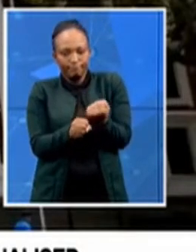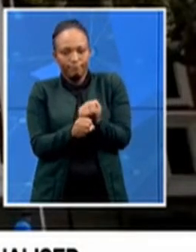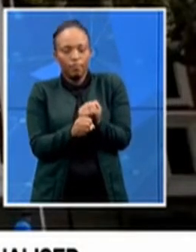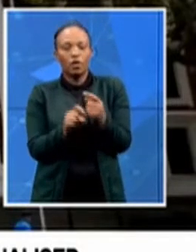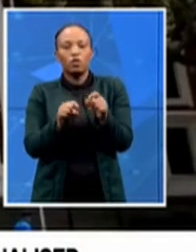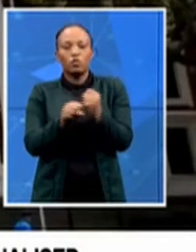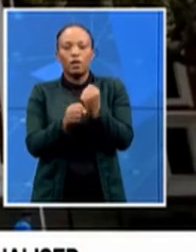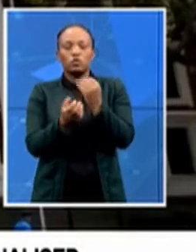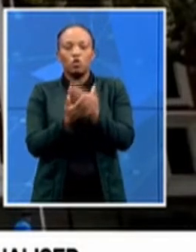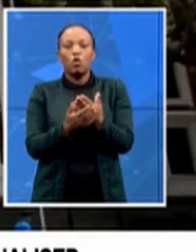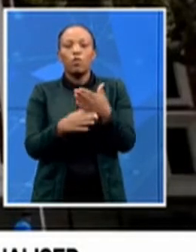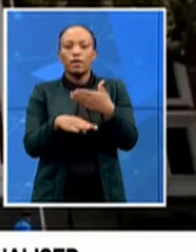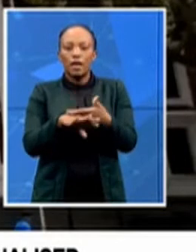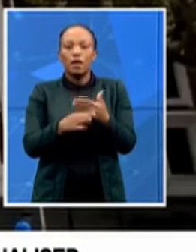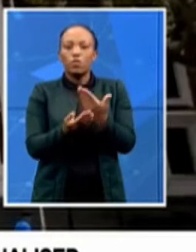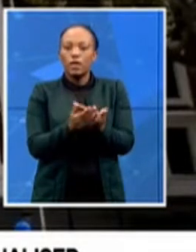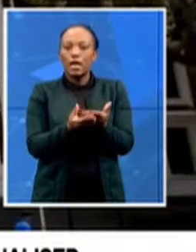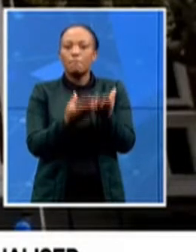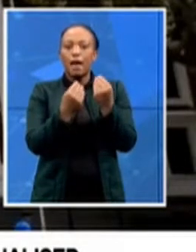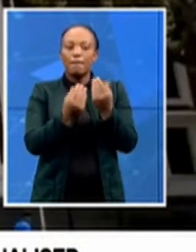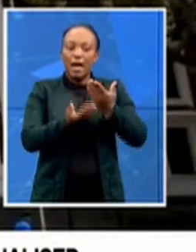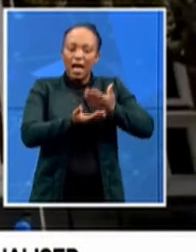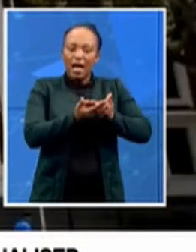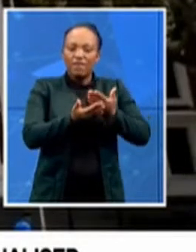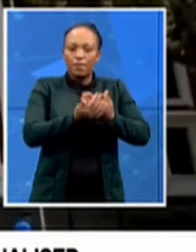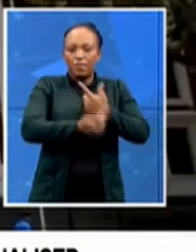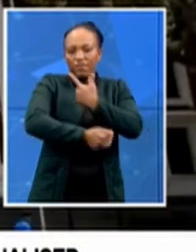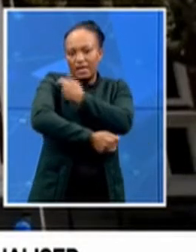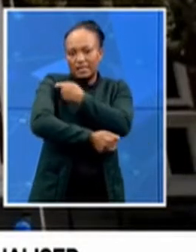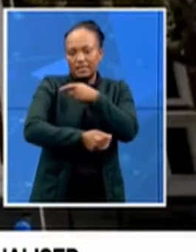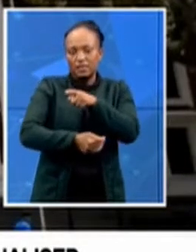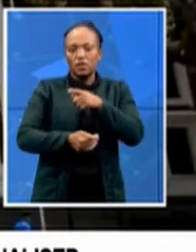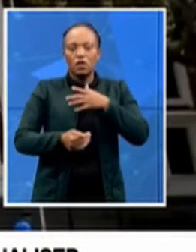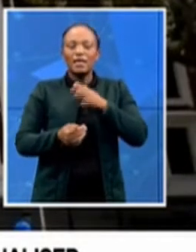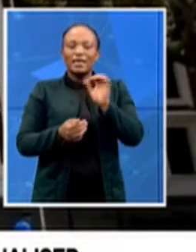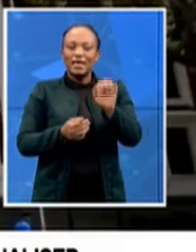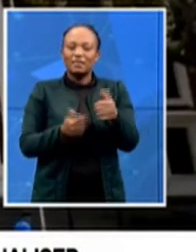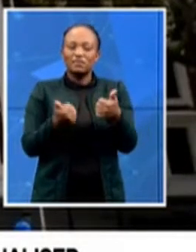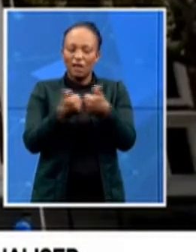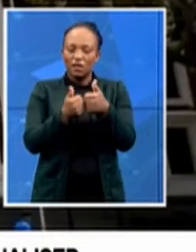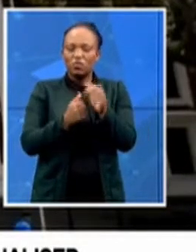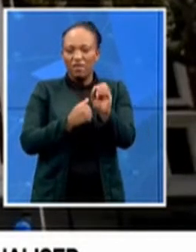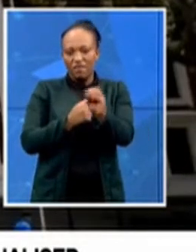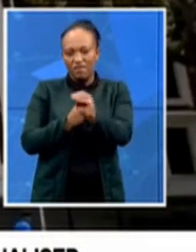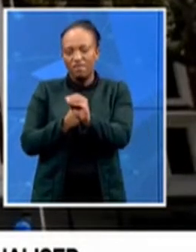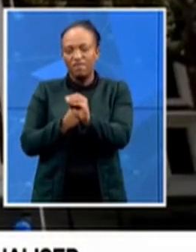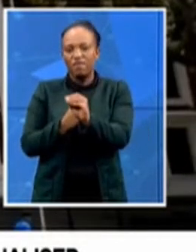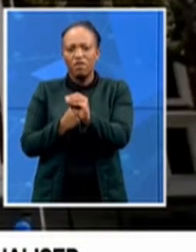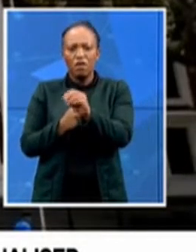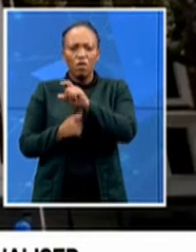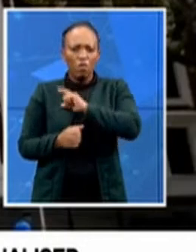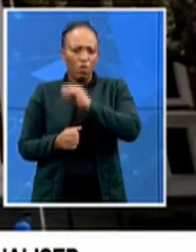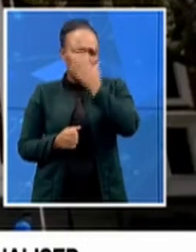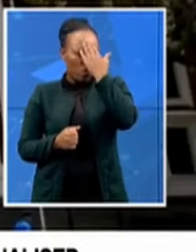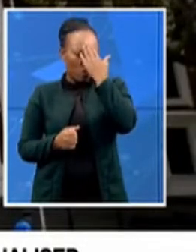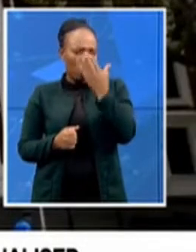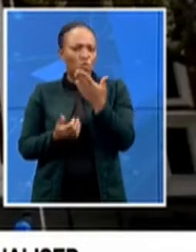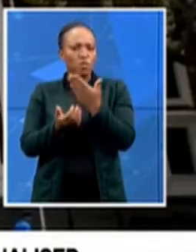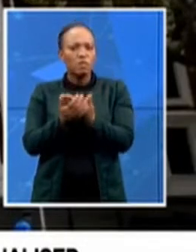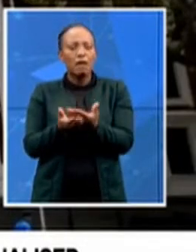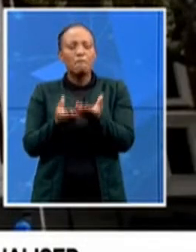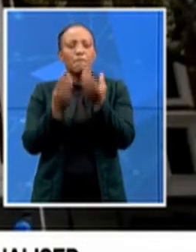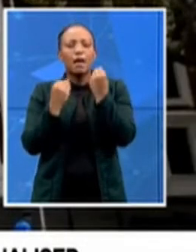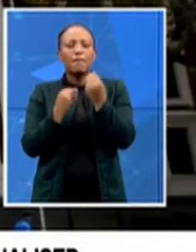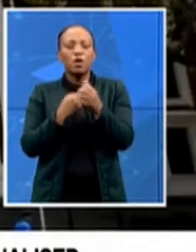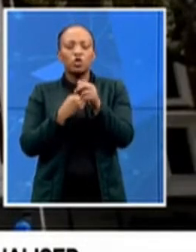vaccines, notwithstanding the challenges. As we know, when we thought we would have received 2 million doses of the J&J vaccine,